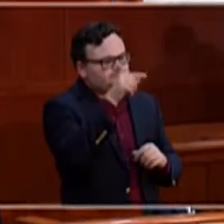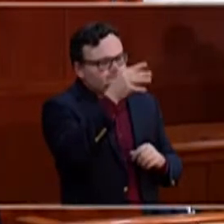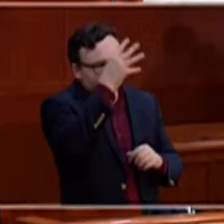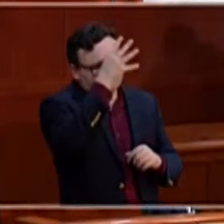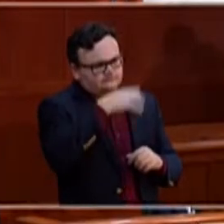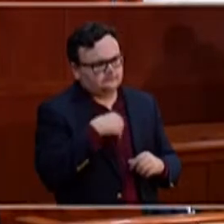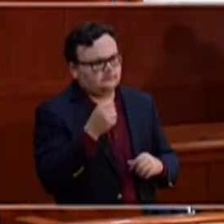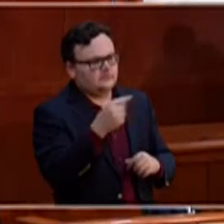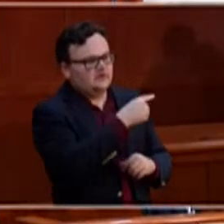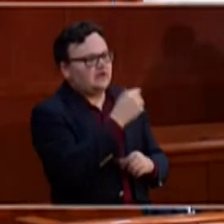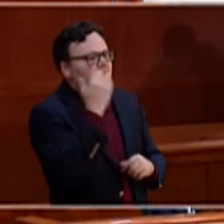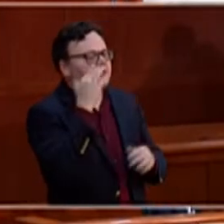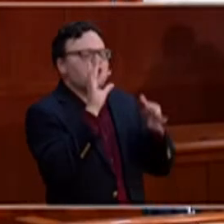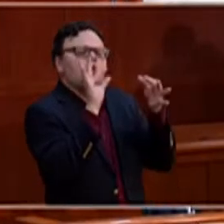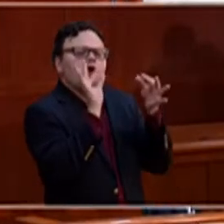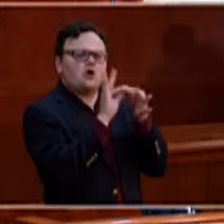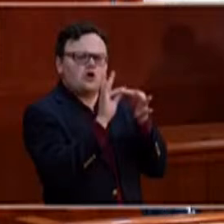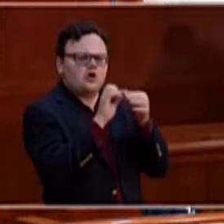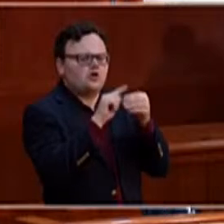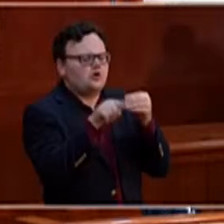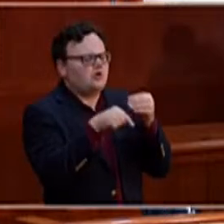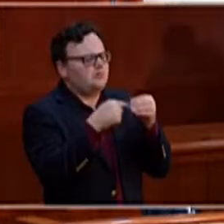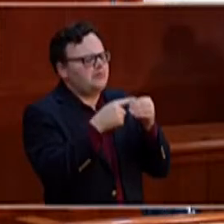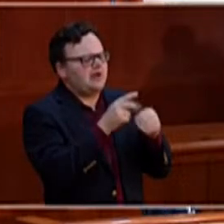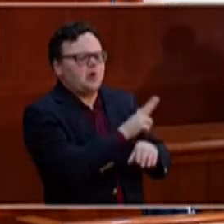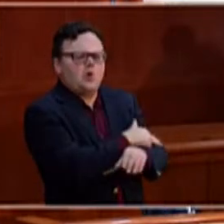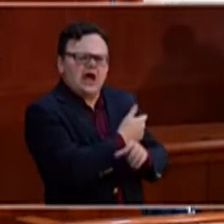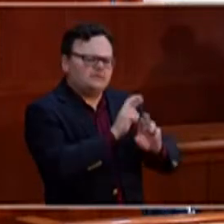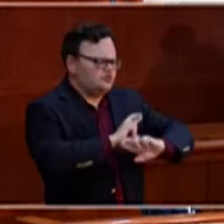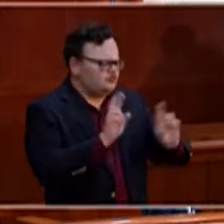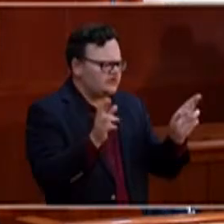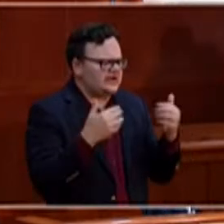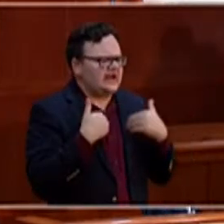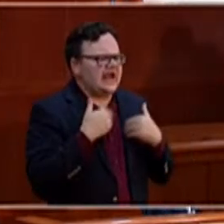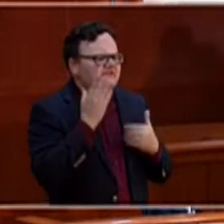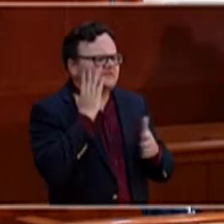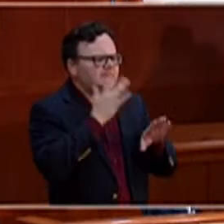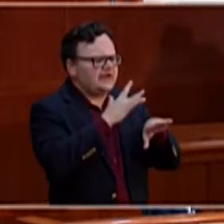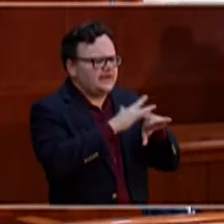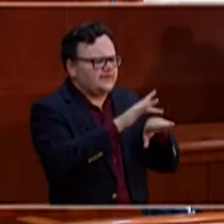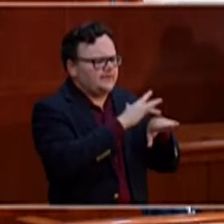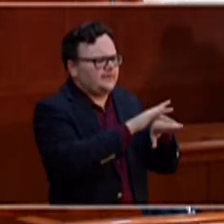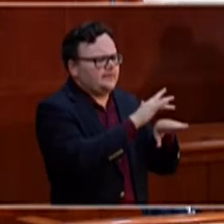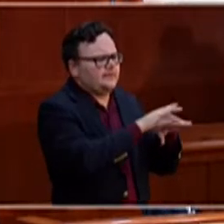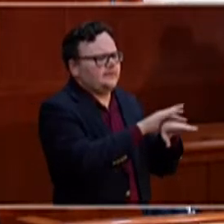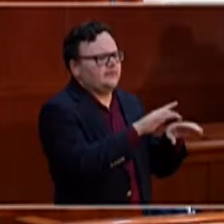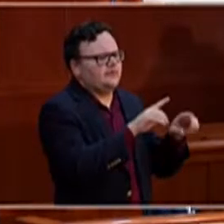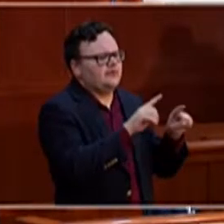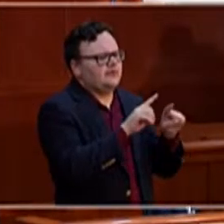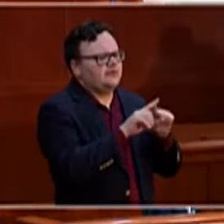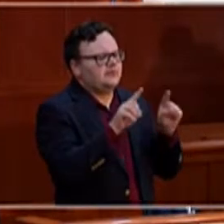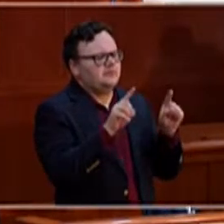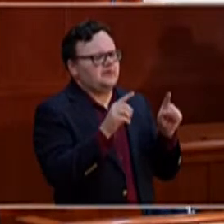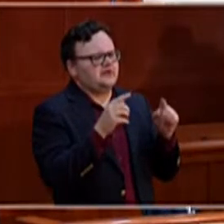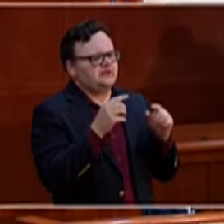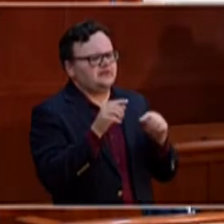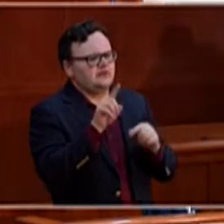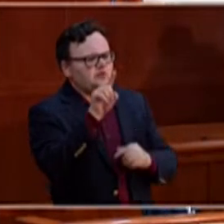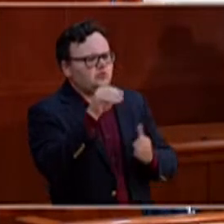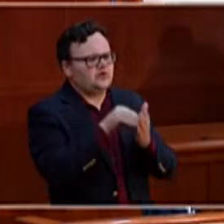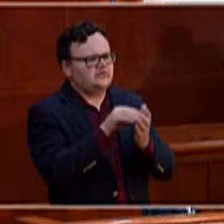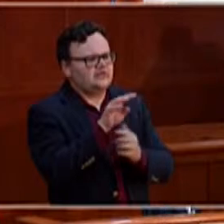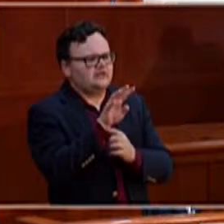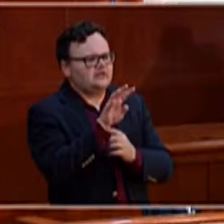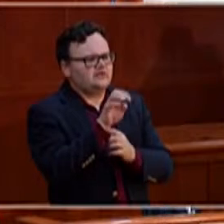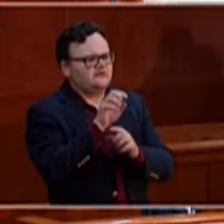your message here is largely that the hospitals are prepared and they have space. But I'm wondering the extraordinary step of 1,400 people